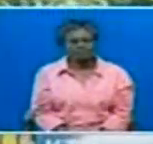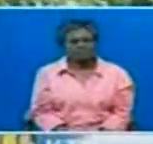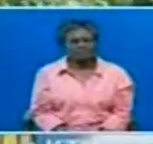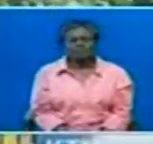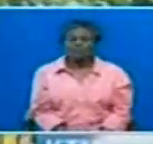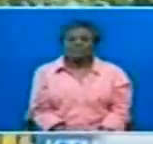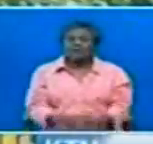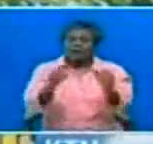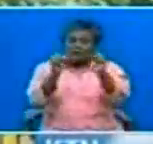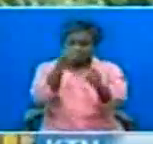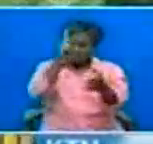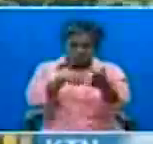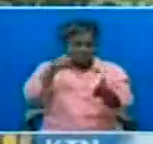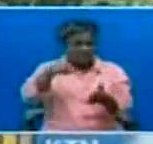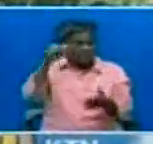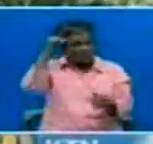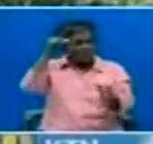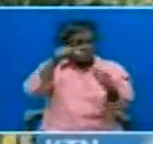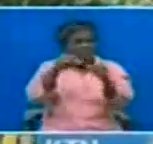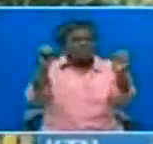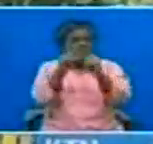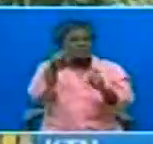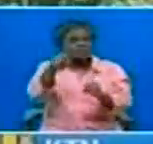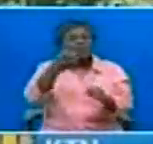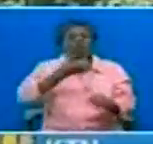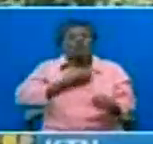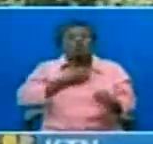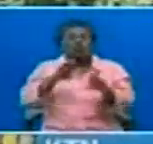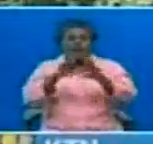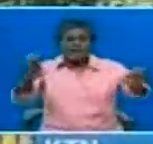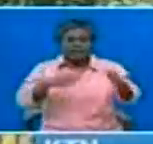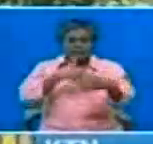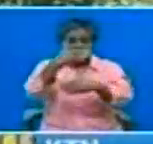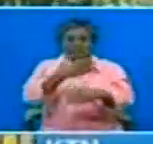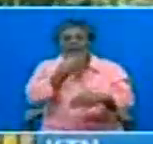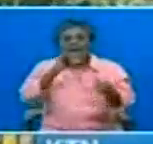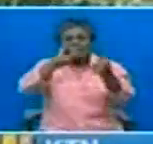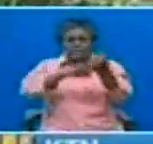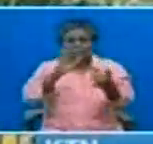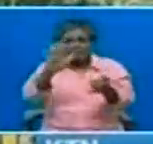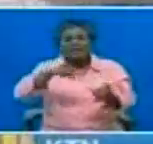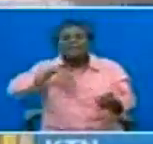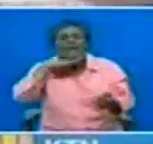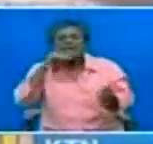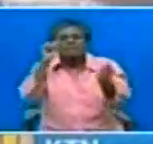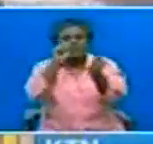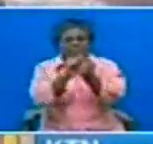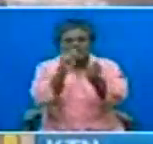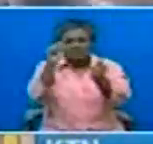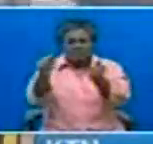In fact, she probably barely remembers she once owned land after the passing of her husband 15 years ago.